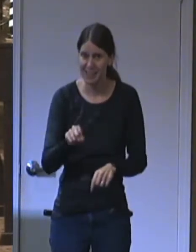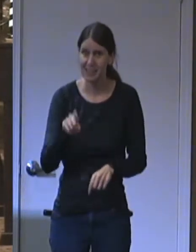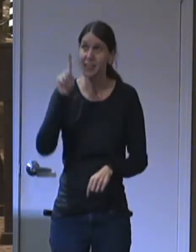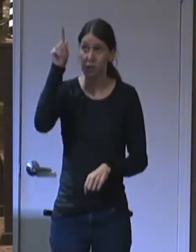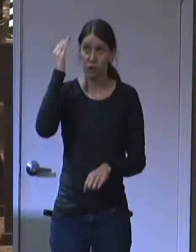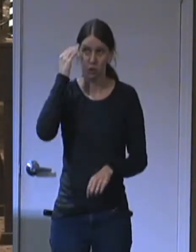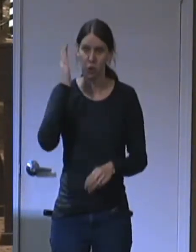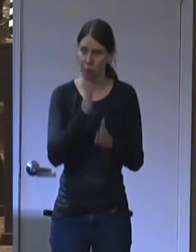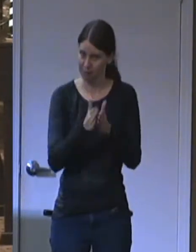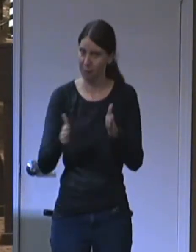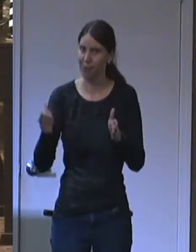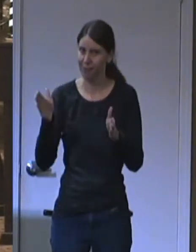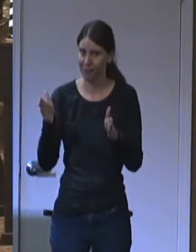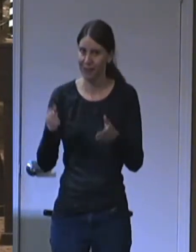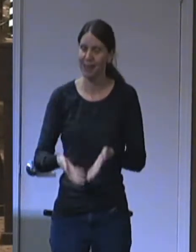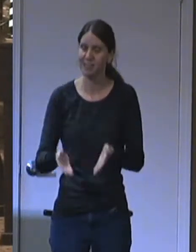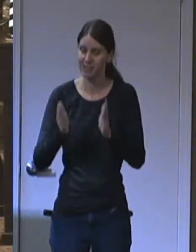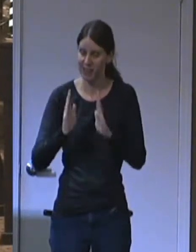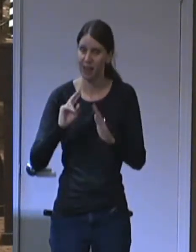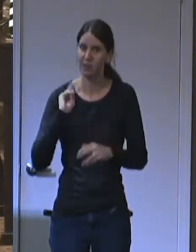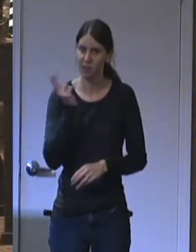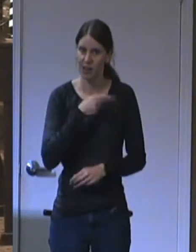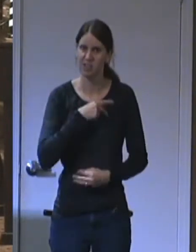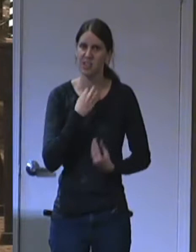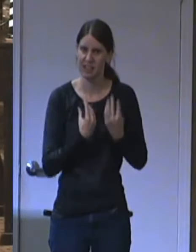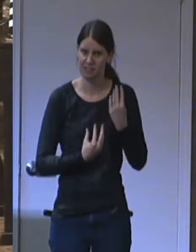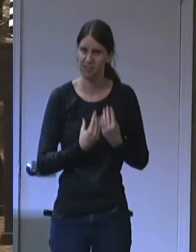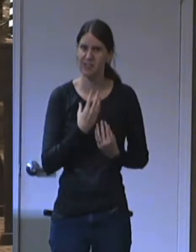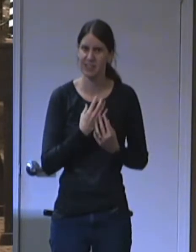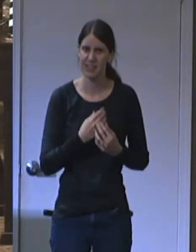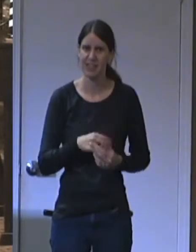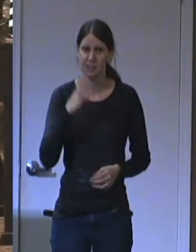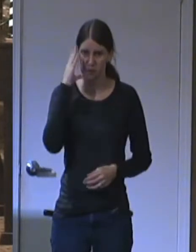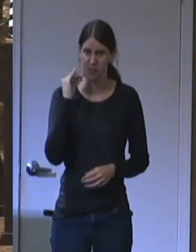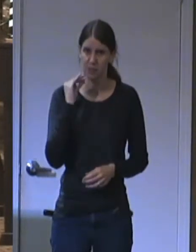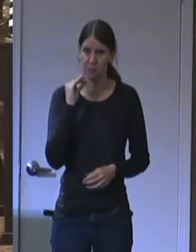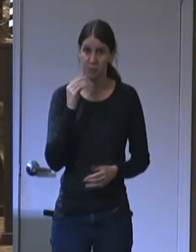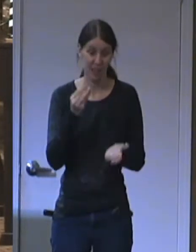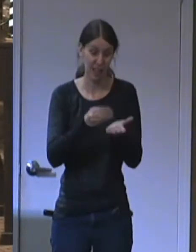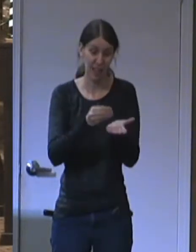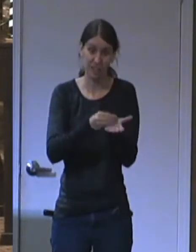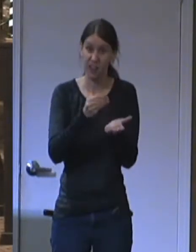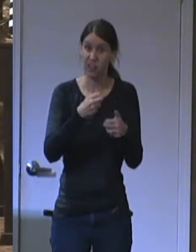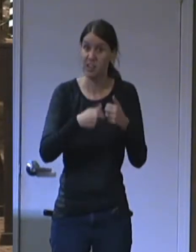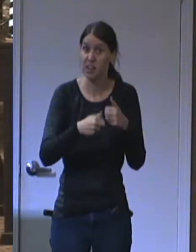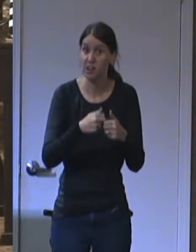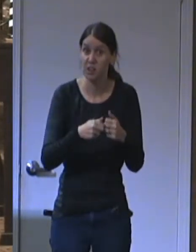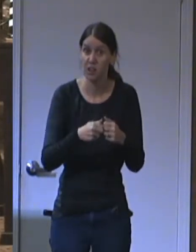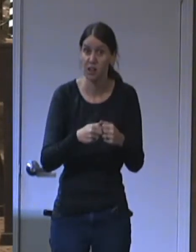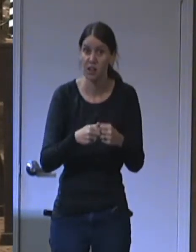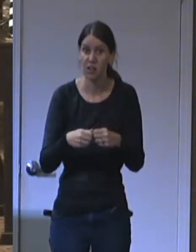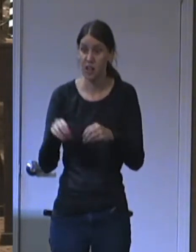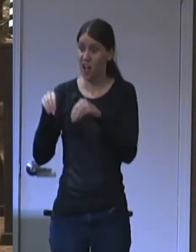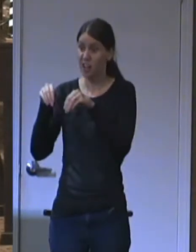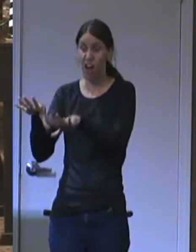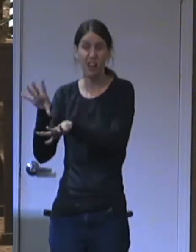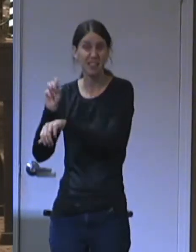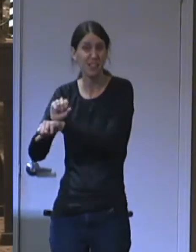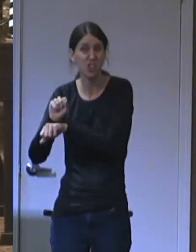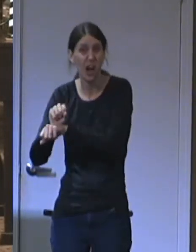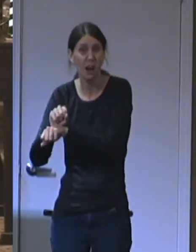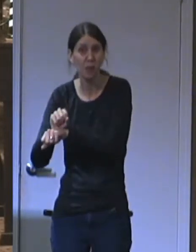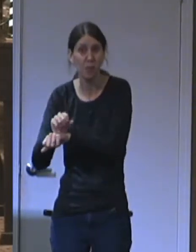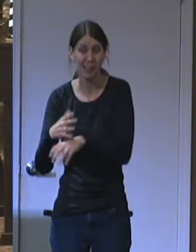doing when He allowed us to go through these fiery trials, whatever they are. They can be financial hardships. They can be loss of a job. They can